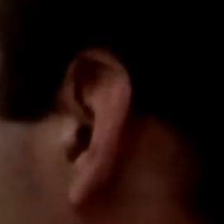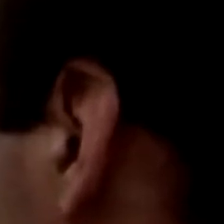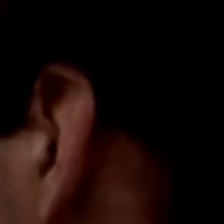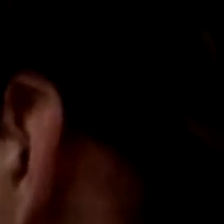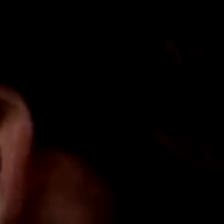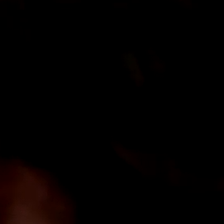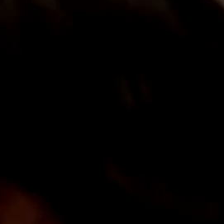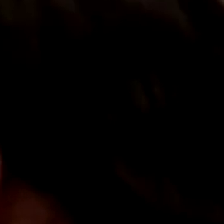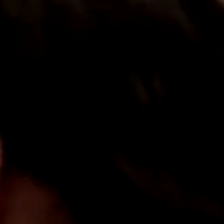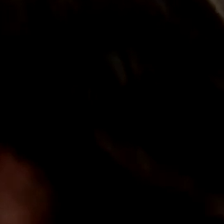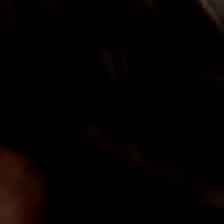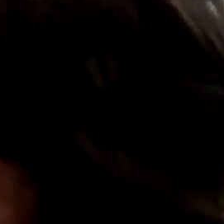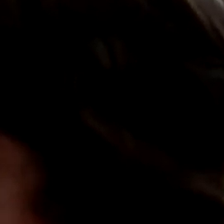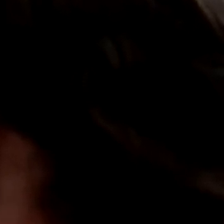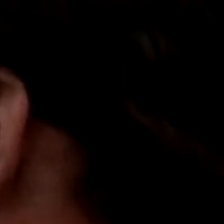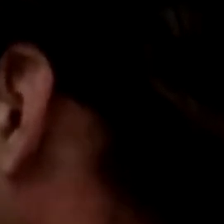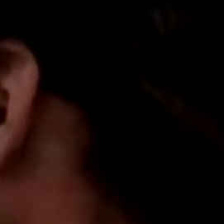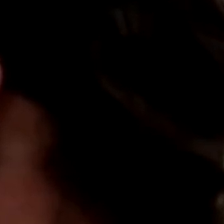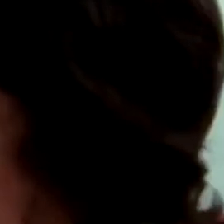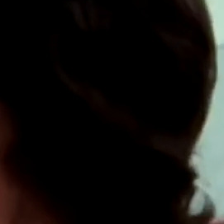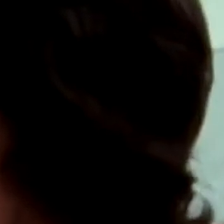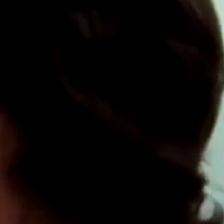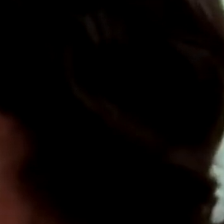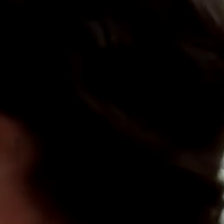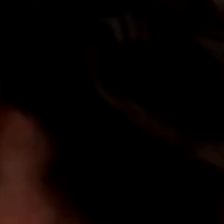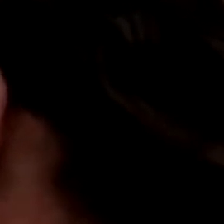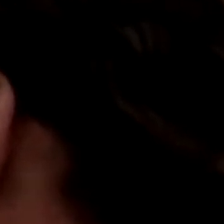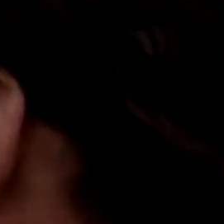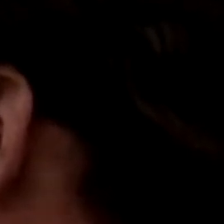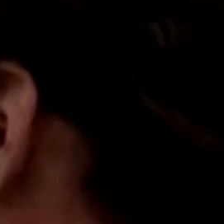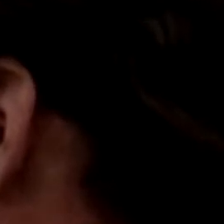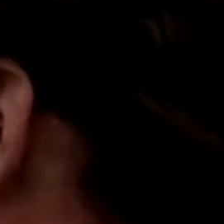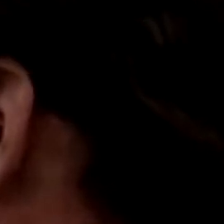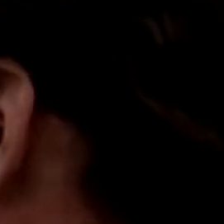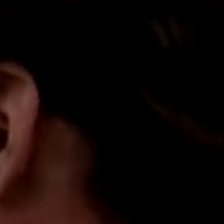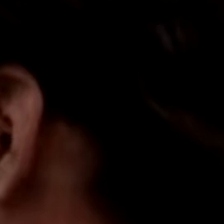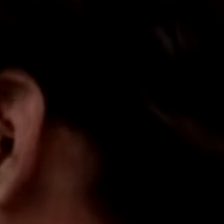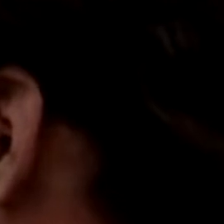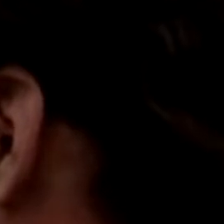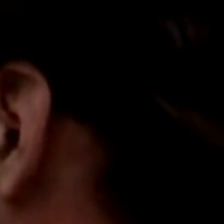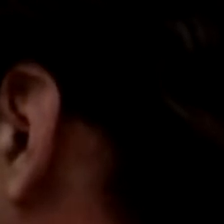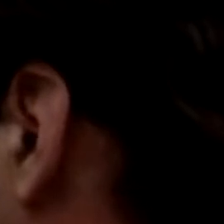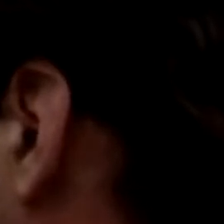You even interfered with security. My wife and my child wasn't in that bloody car.